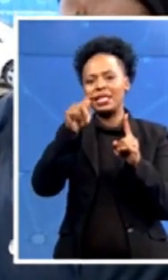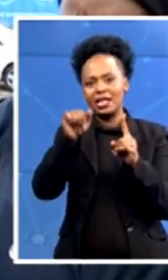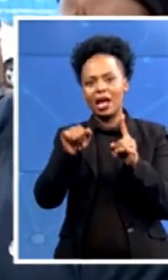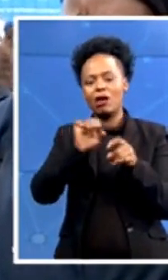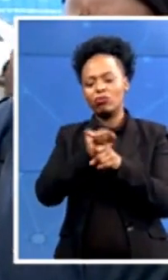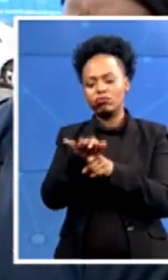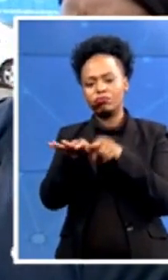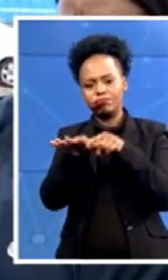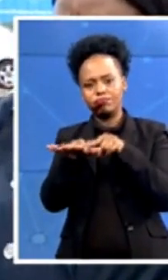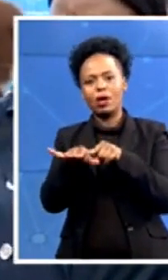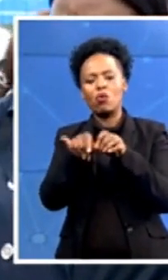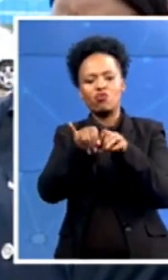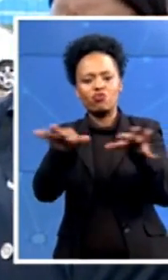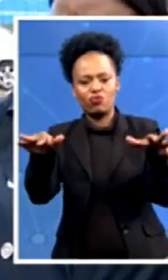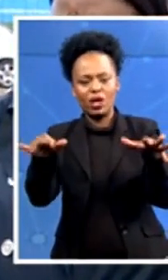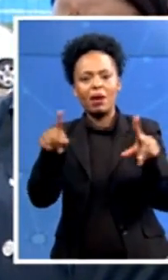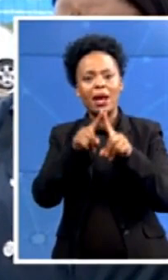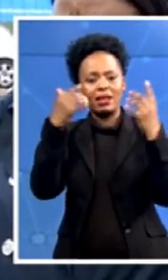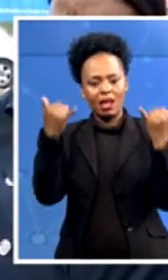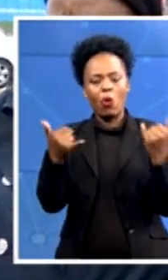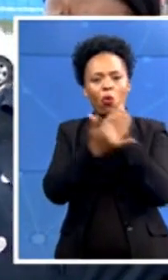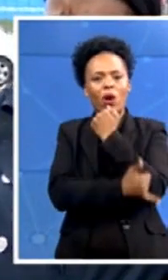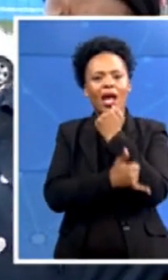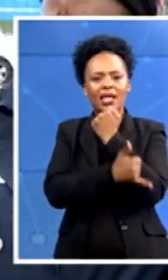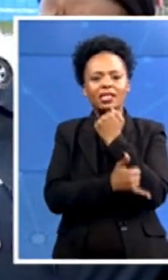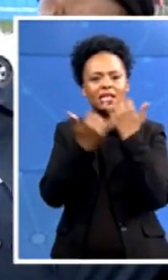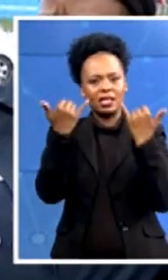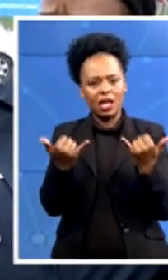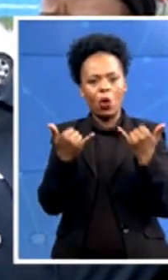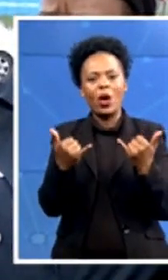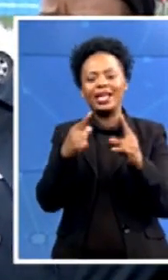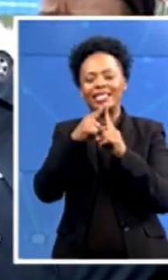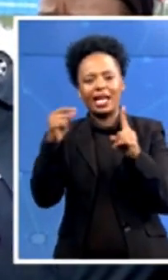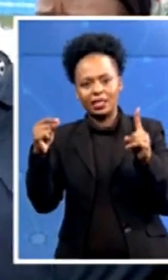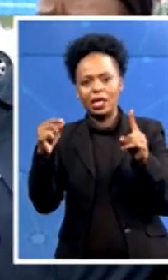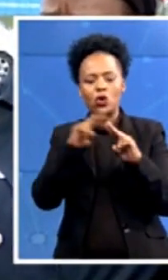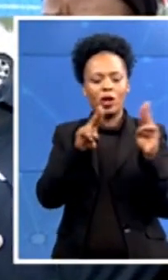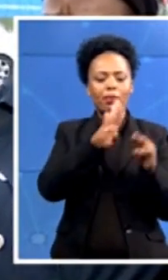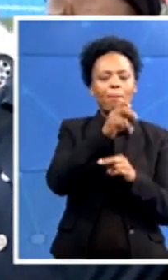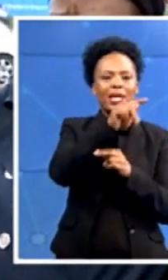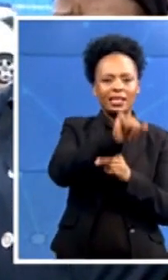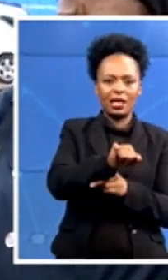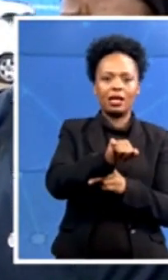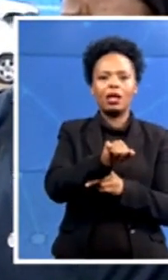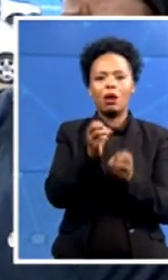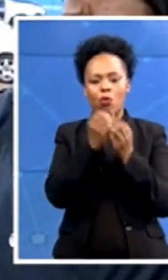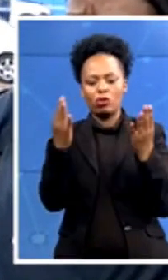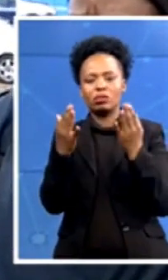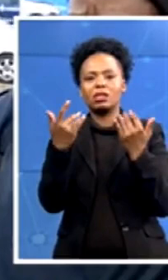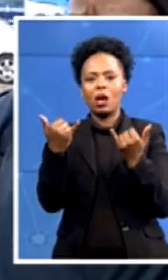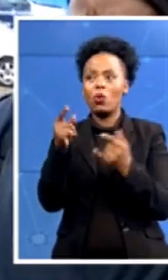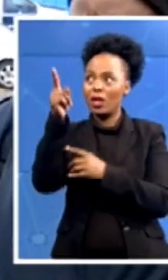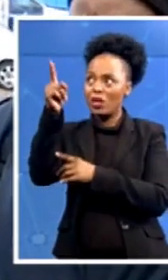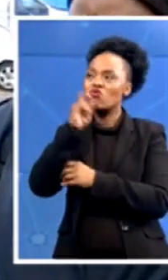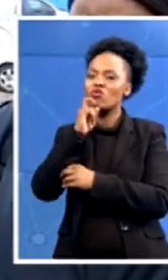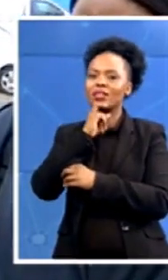whole country is dominated by the Delta because they are using the AstraZeneca vaccine, which was found